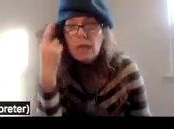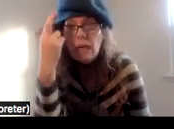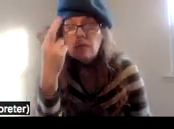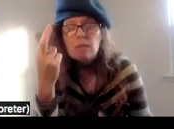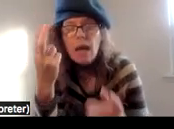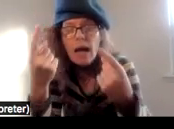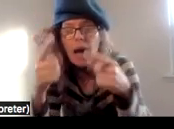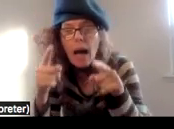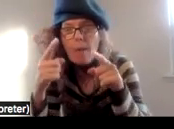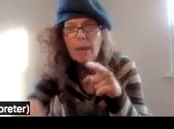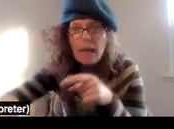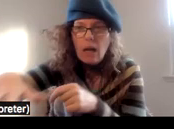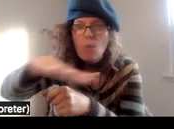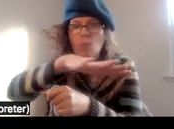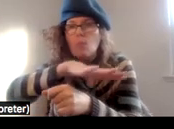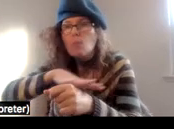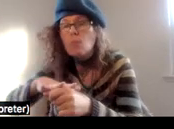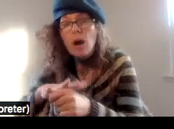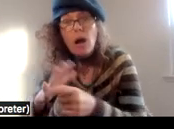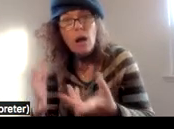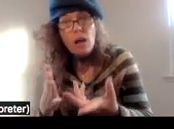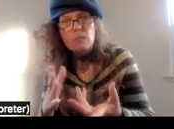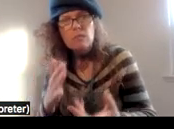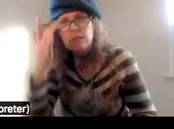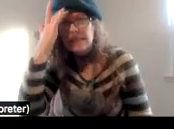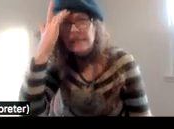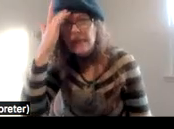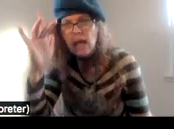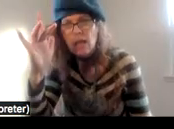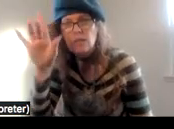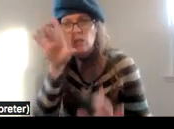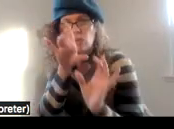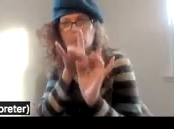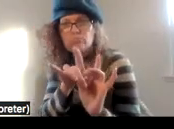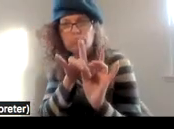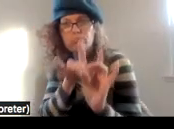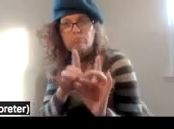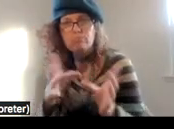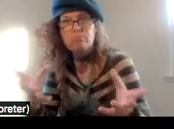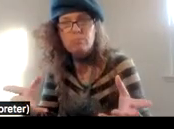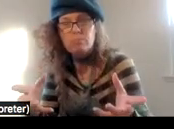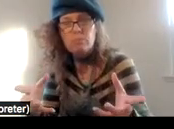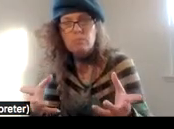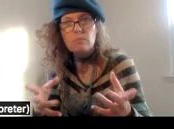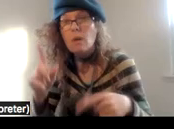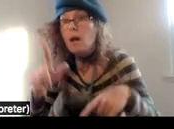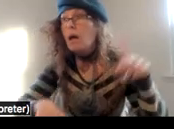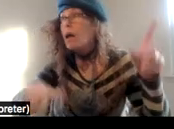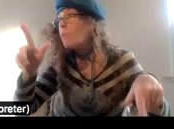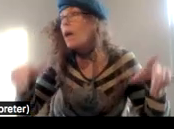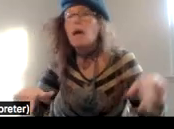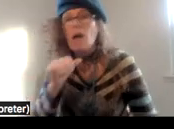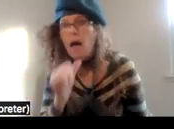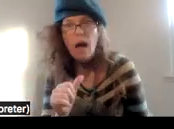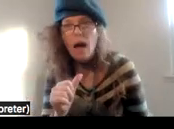is happening around them and how it has it there's an intelligence to it okay it's not random it's